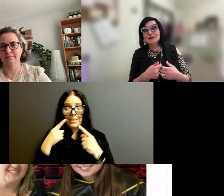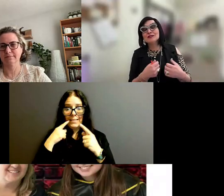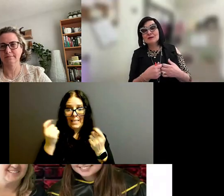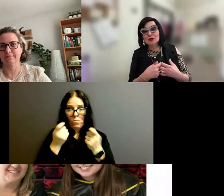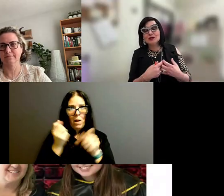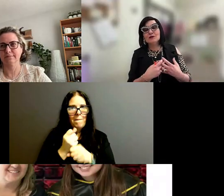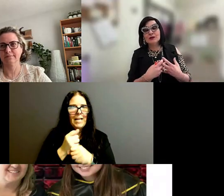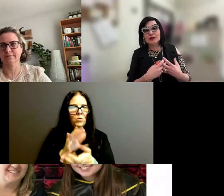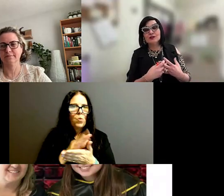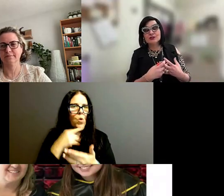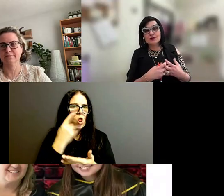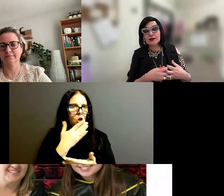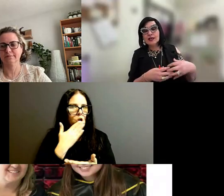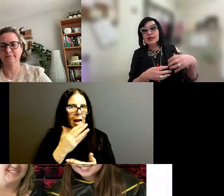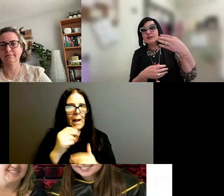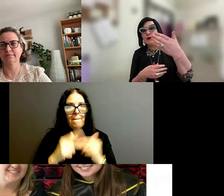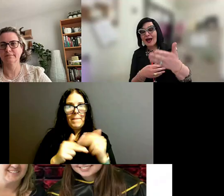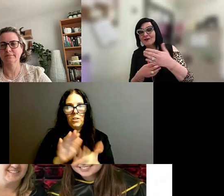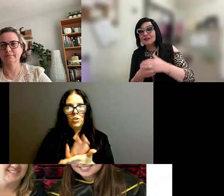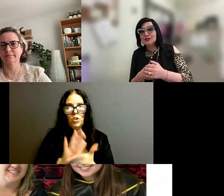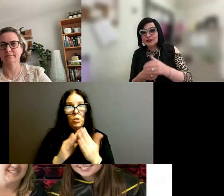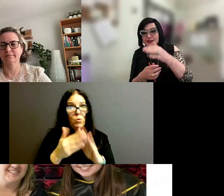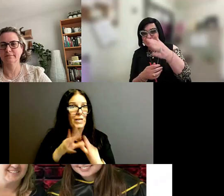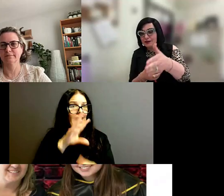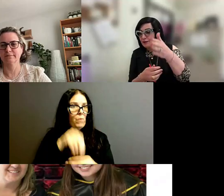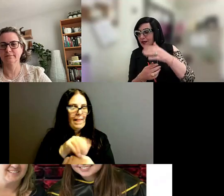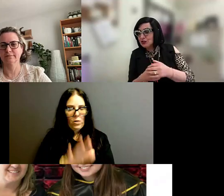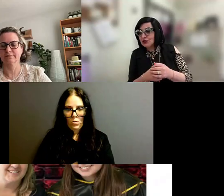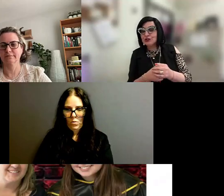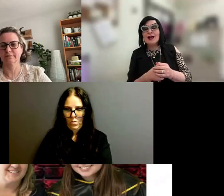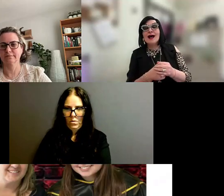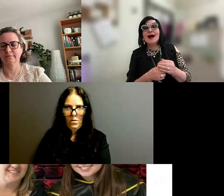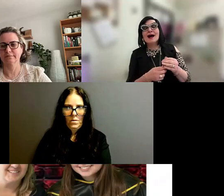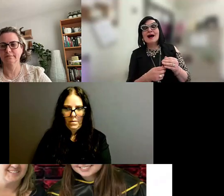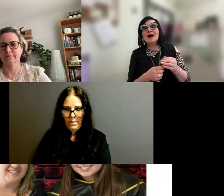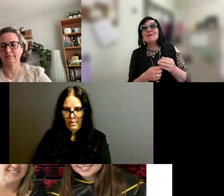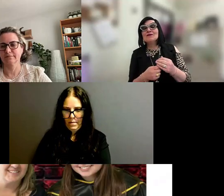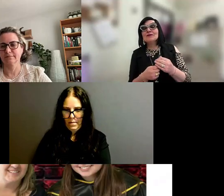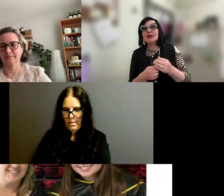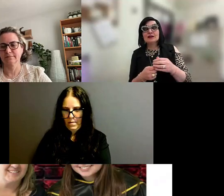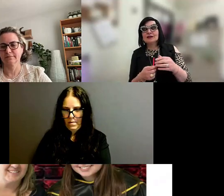it builds community within your school. So I have a student here in the picture.